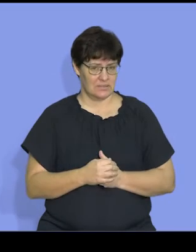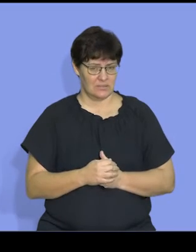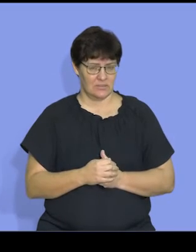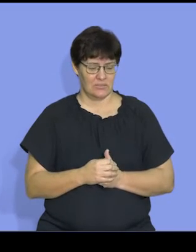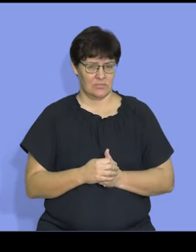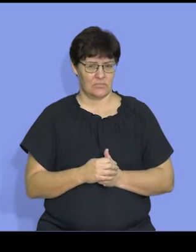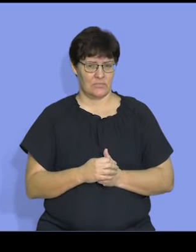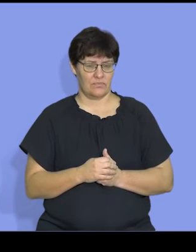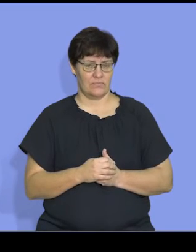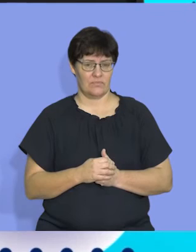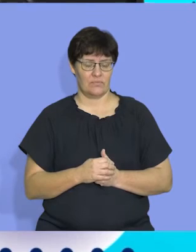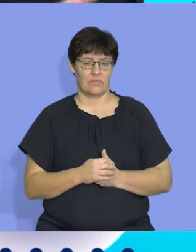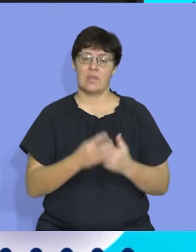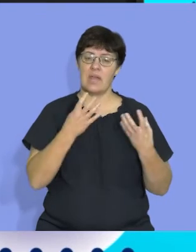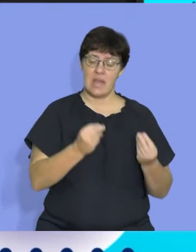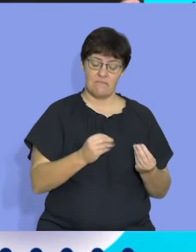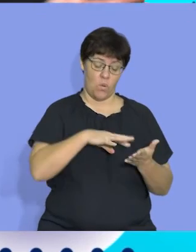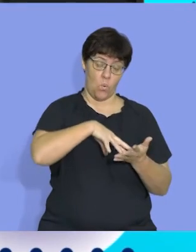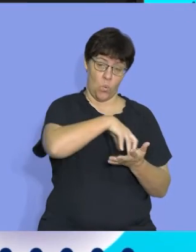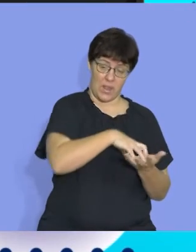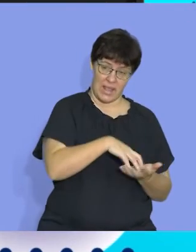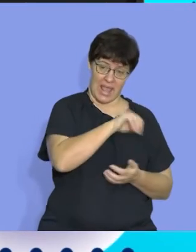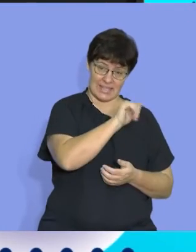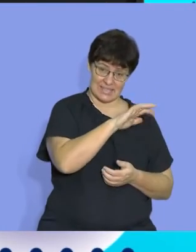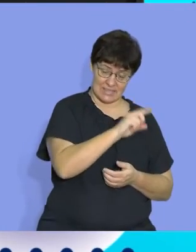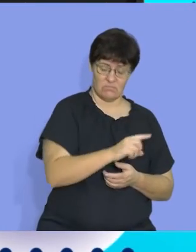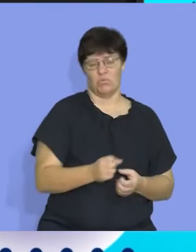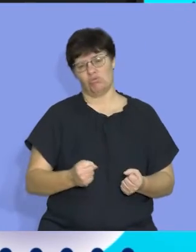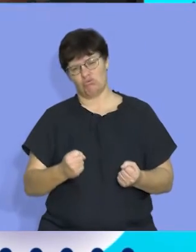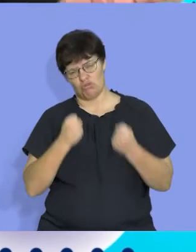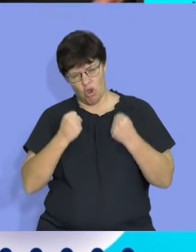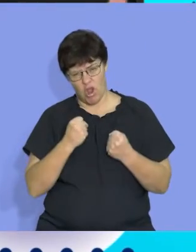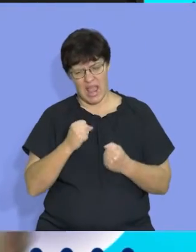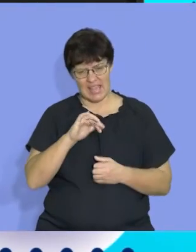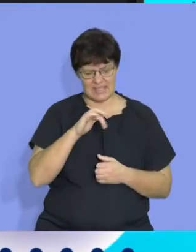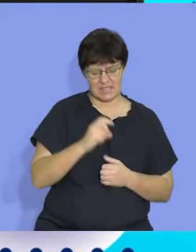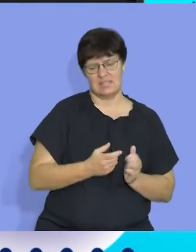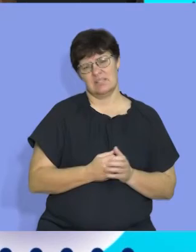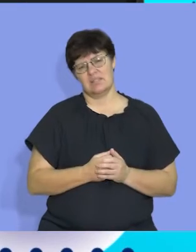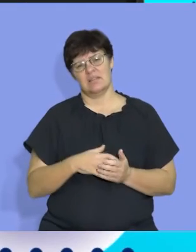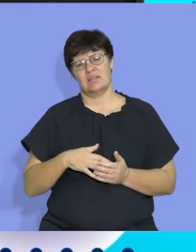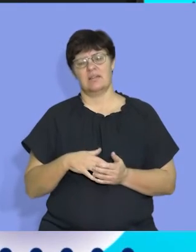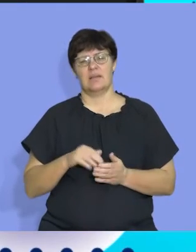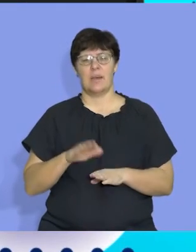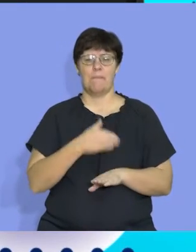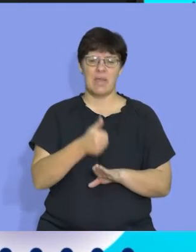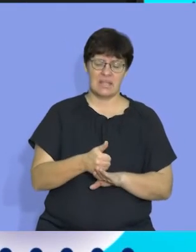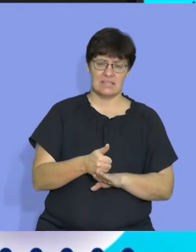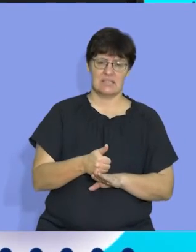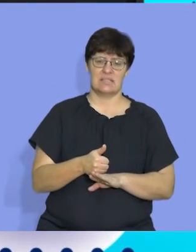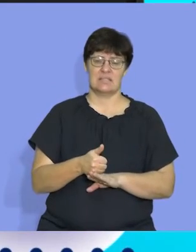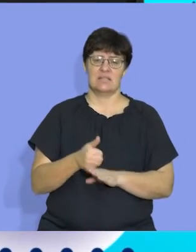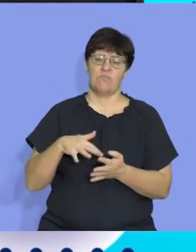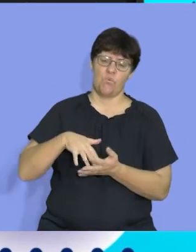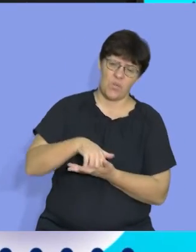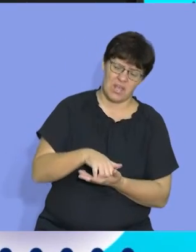remember, we've got weak acids, strong acids, weak bases, strong bases. So